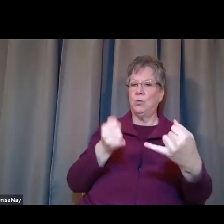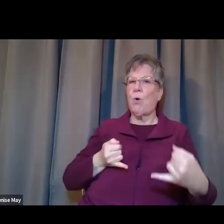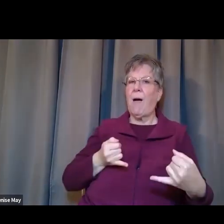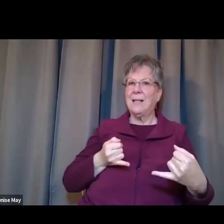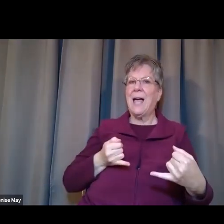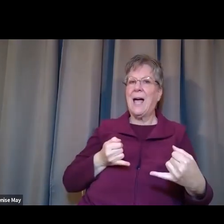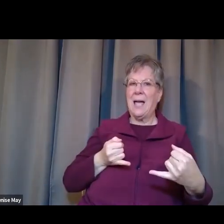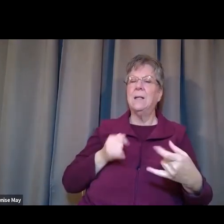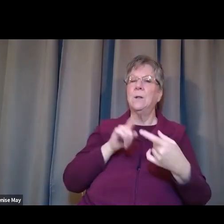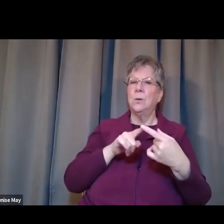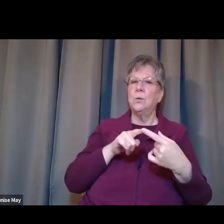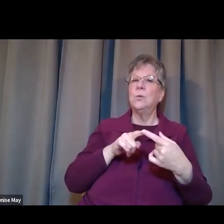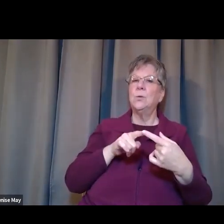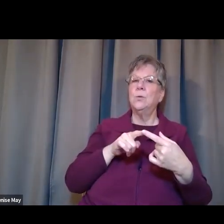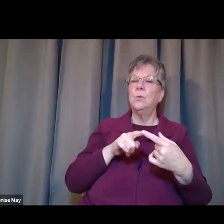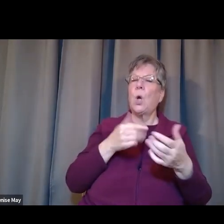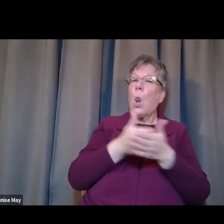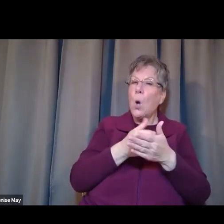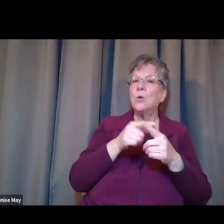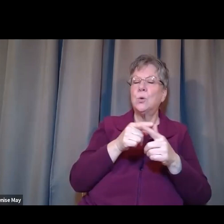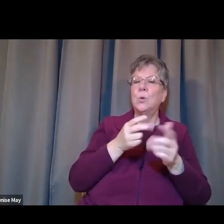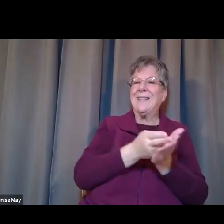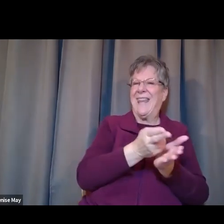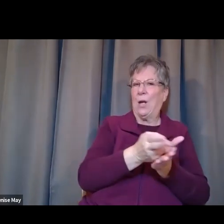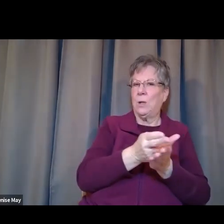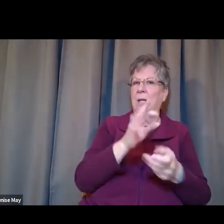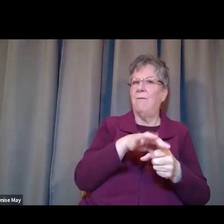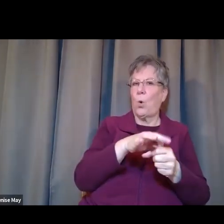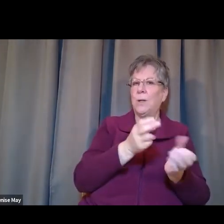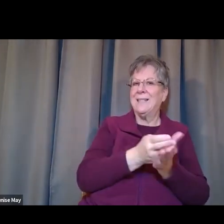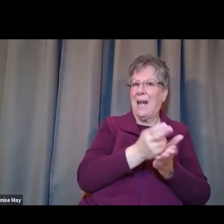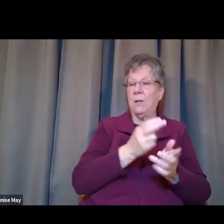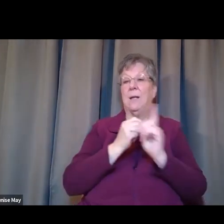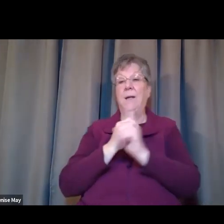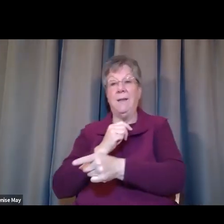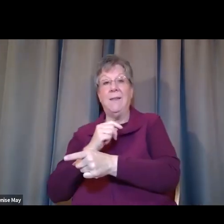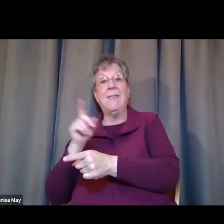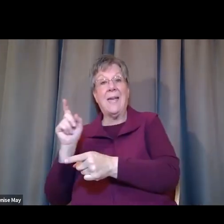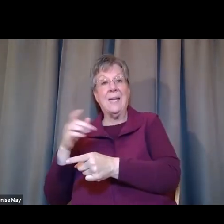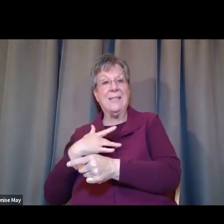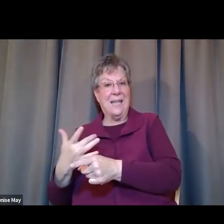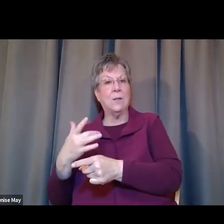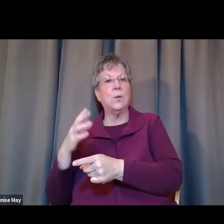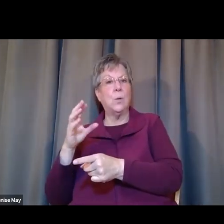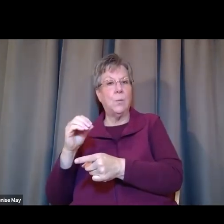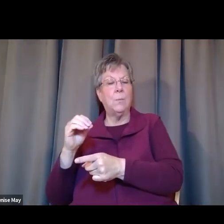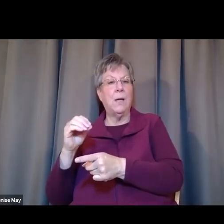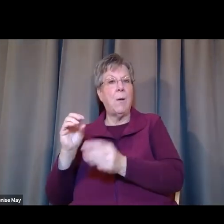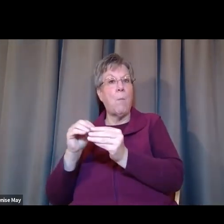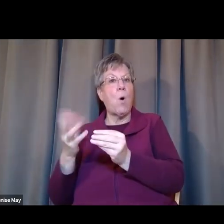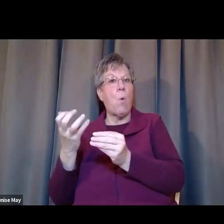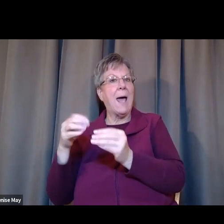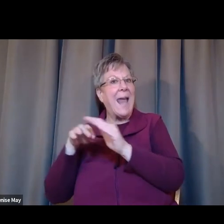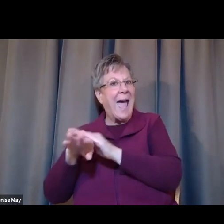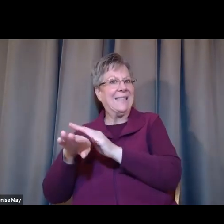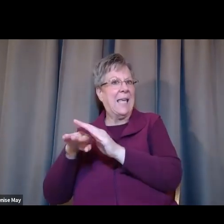election integrity, and progressives, if I may be so presumptuous, tend to draw the line closer to maximizing voter